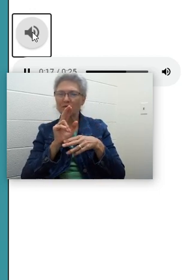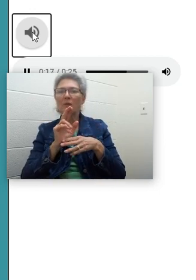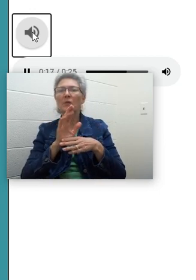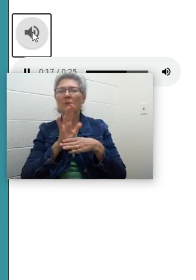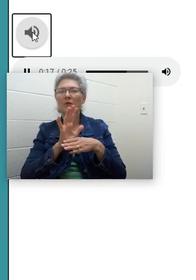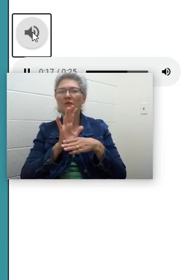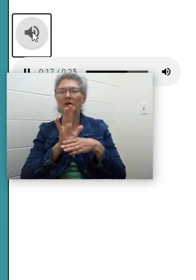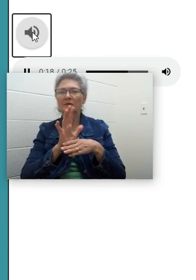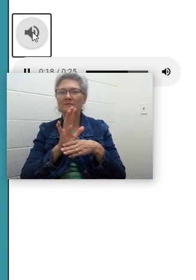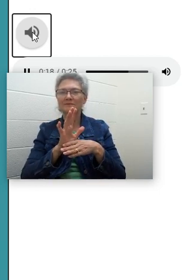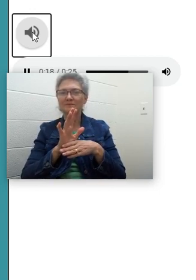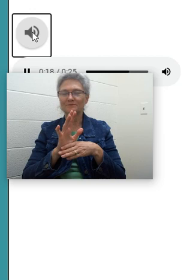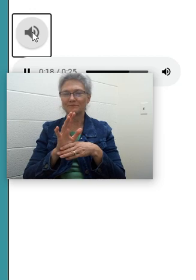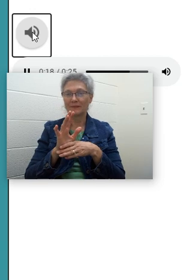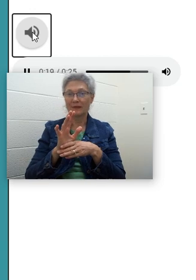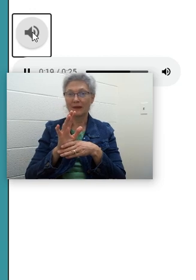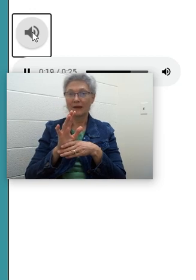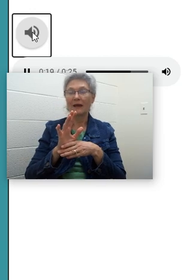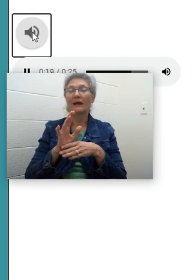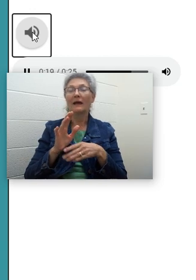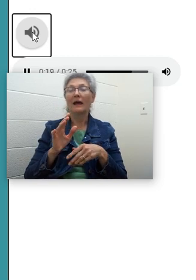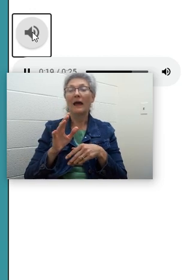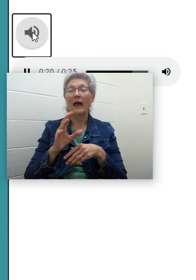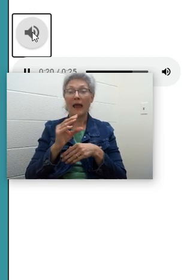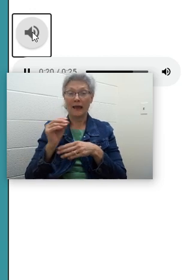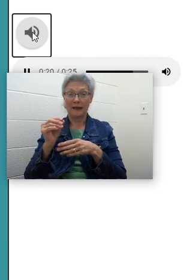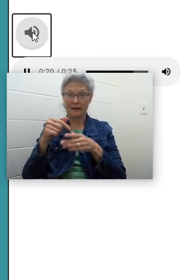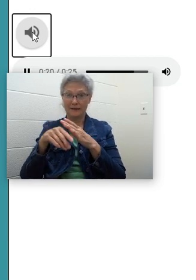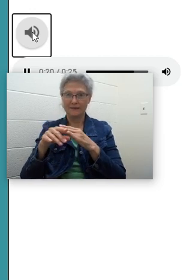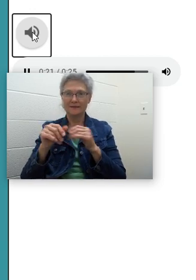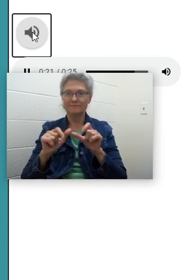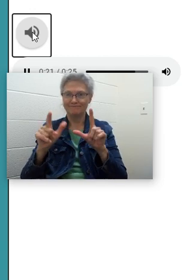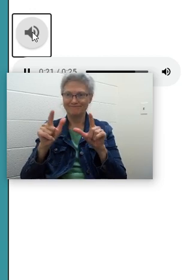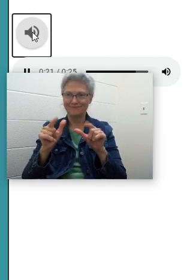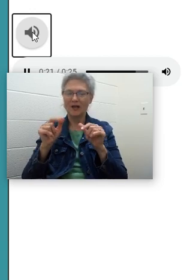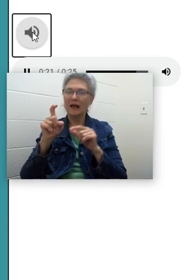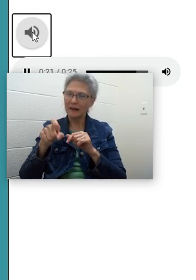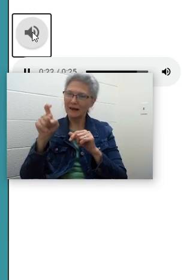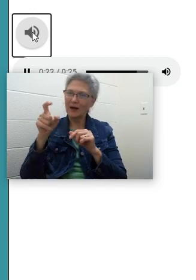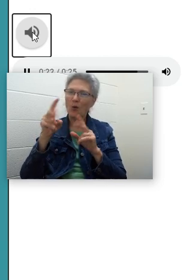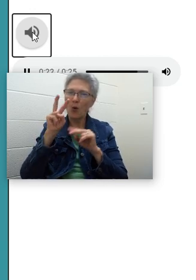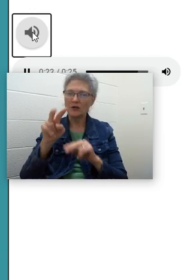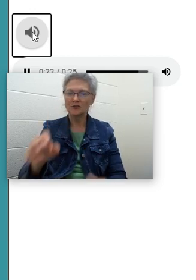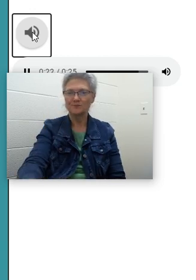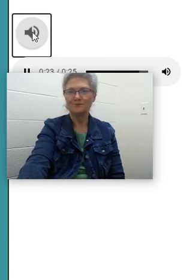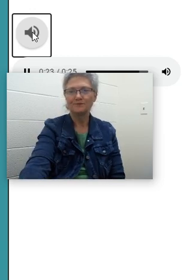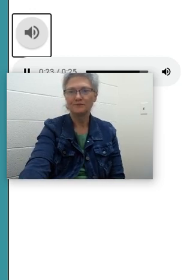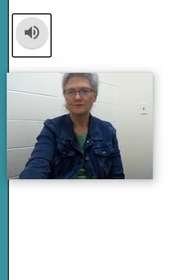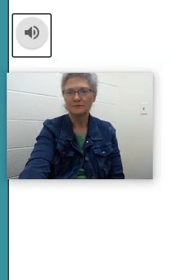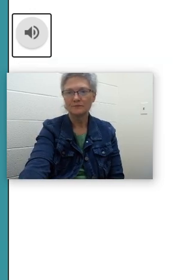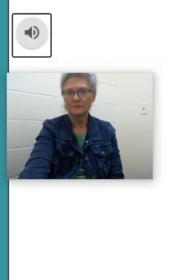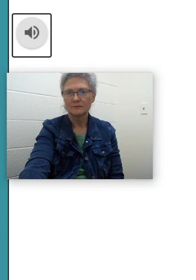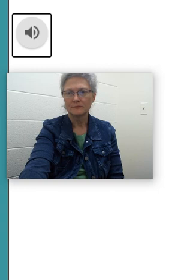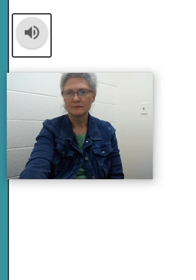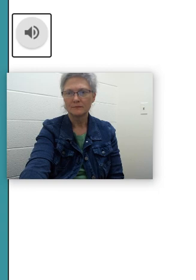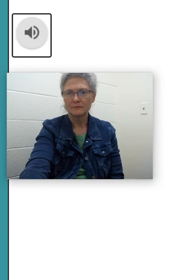trailer for Holes, the movie, in this slide. So I want you to click on it and watch the trailer.